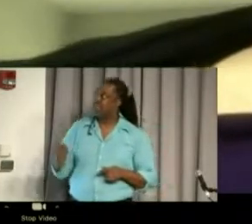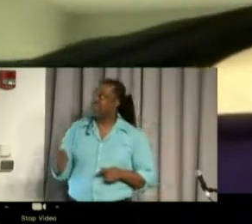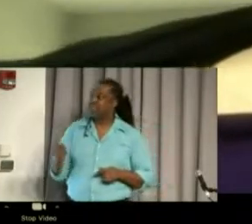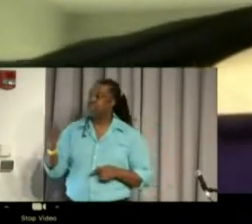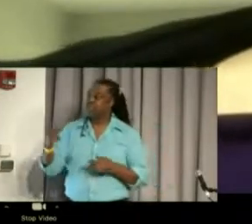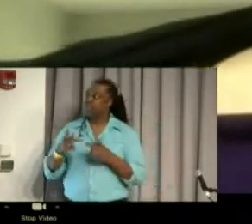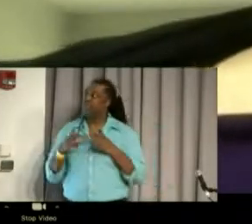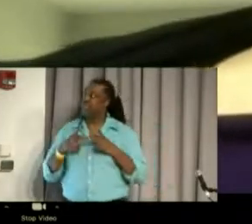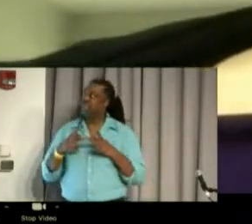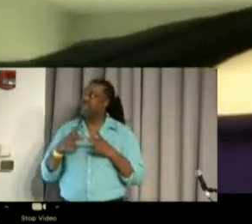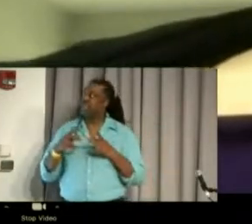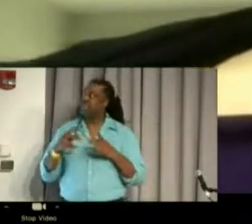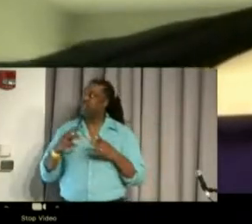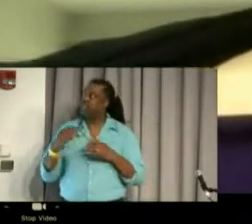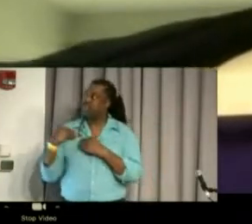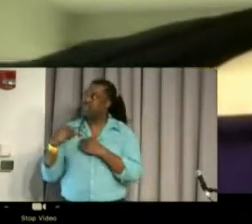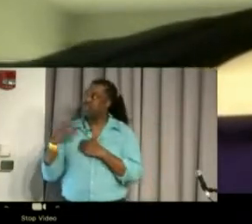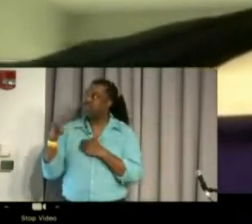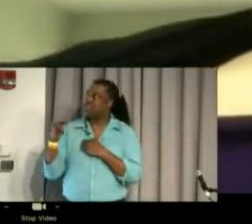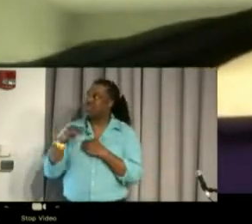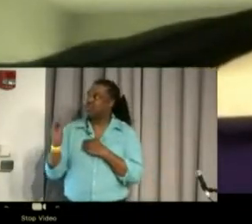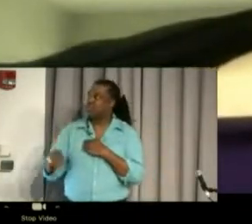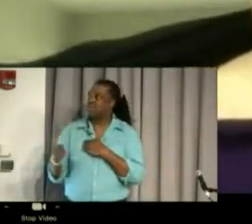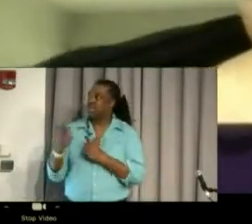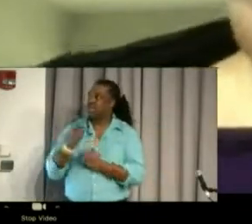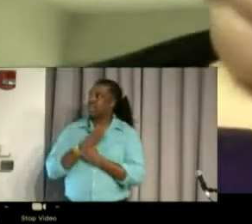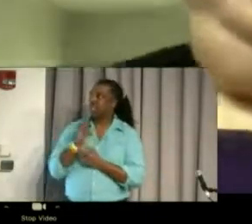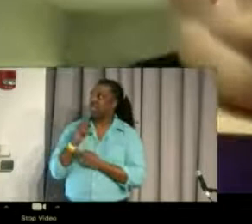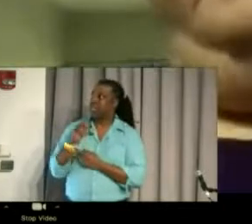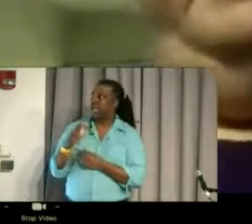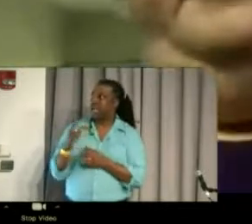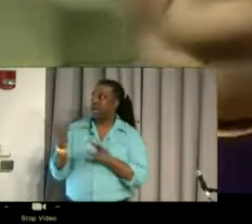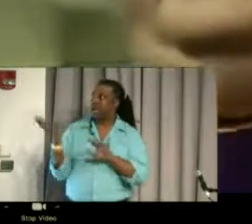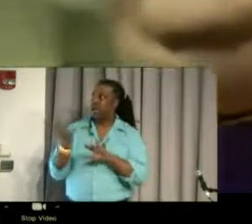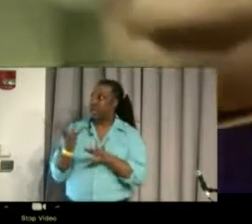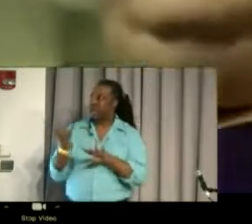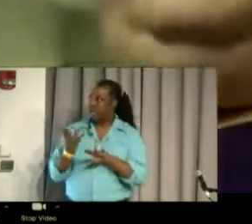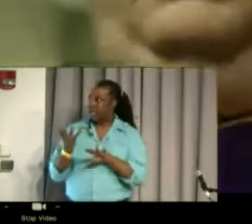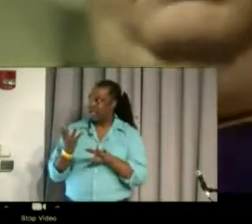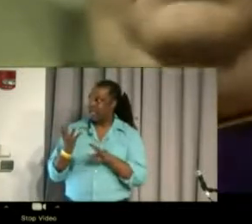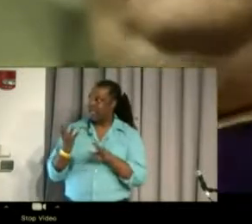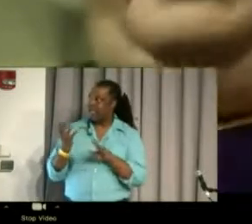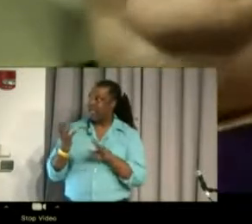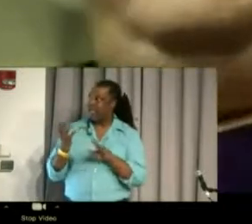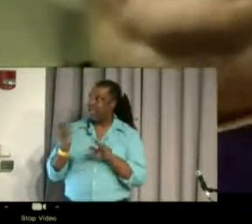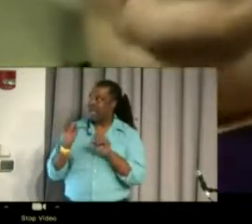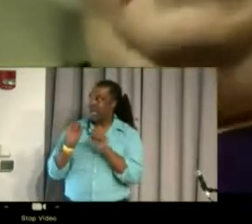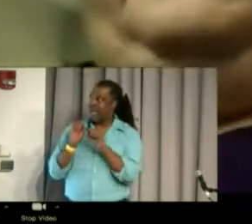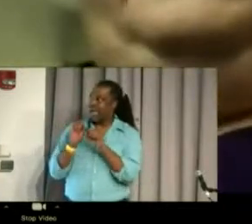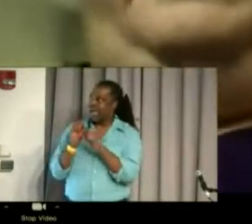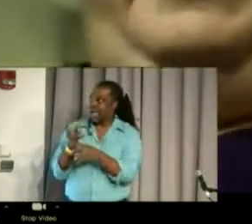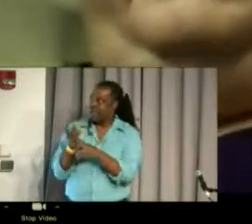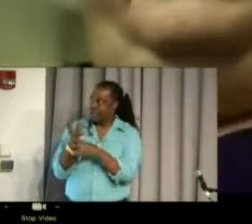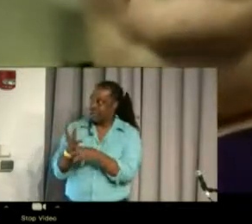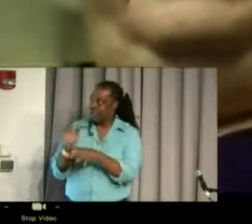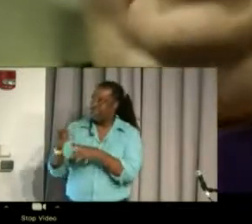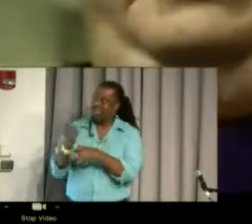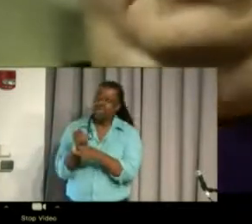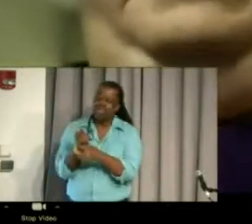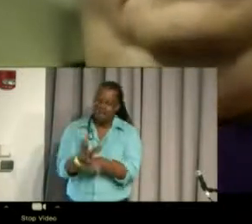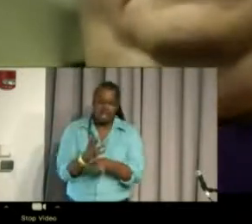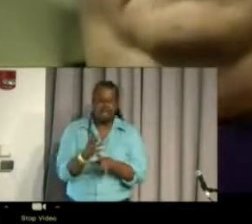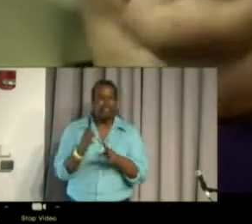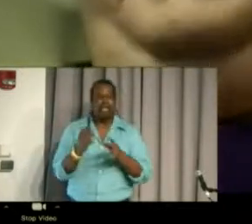72% of the toxic air emissions, which contribute to childhood asthma. It is twice the national